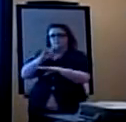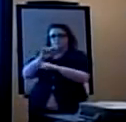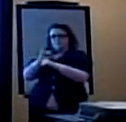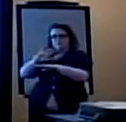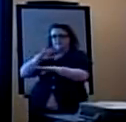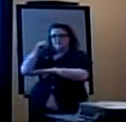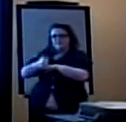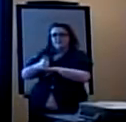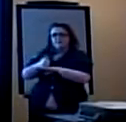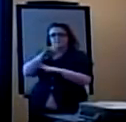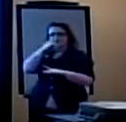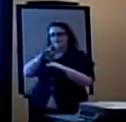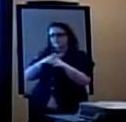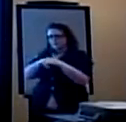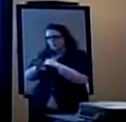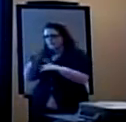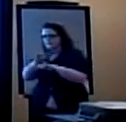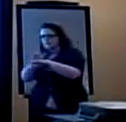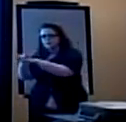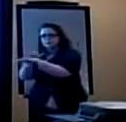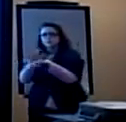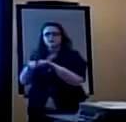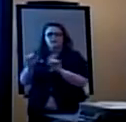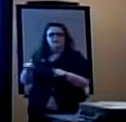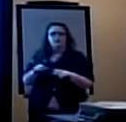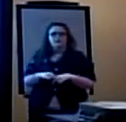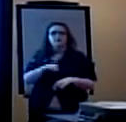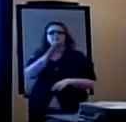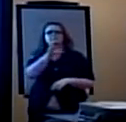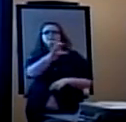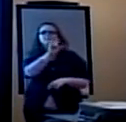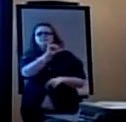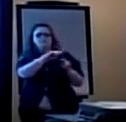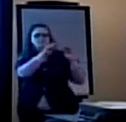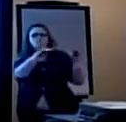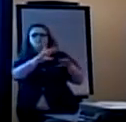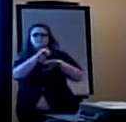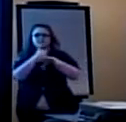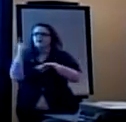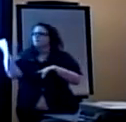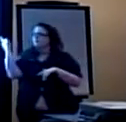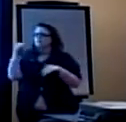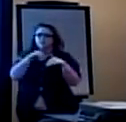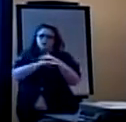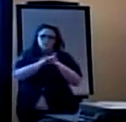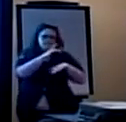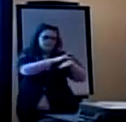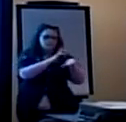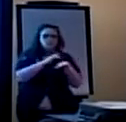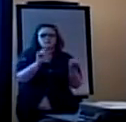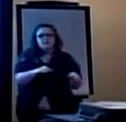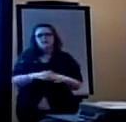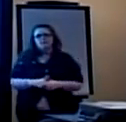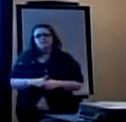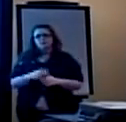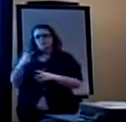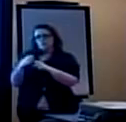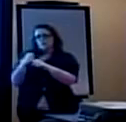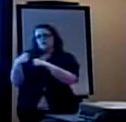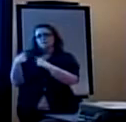And they're now actually being used in museums throughout Burnaby, BC. So that's how they work through a 3-year process of getting to an